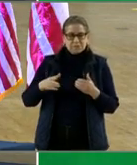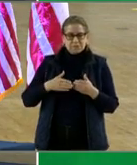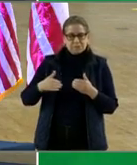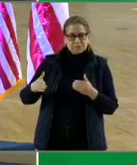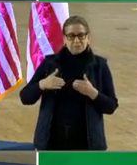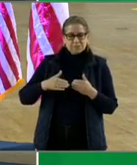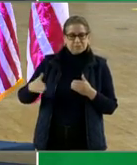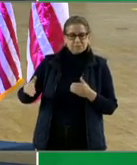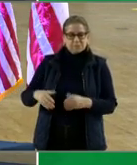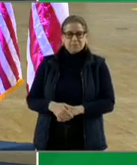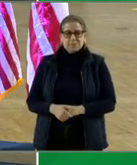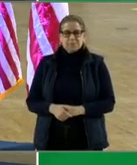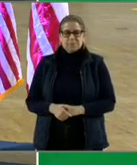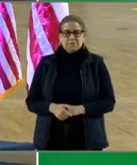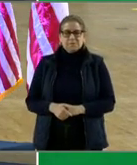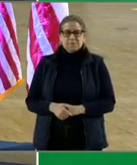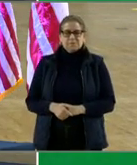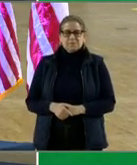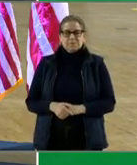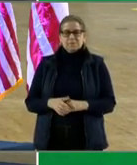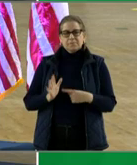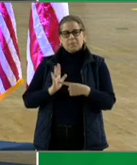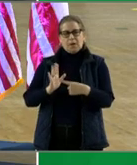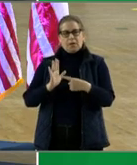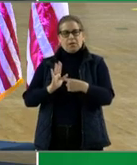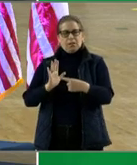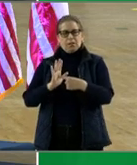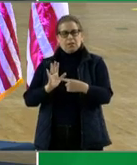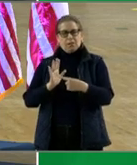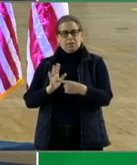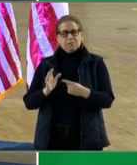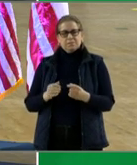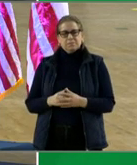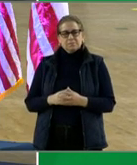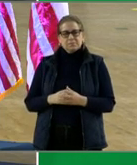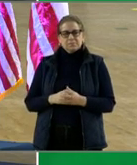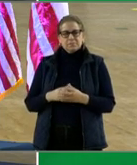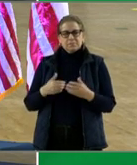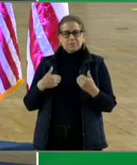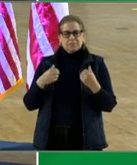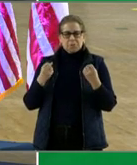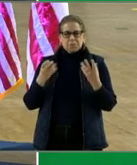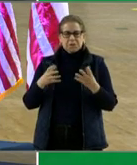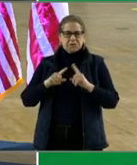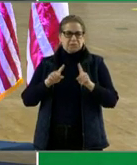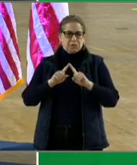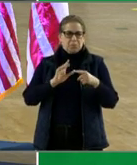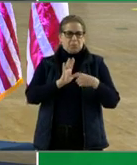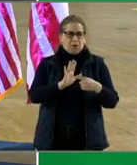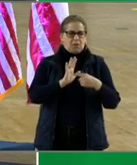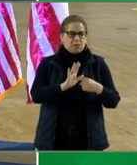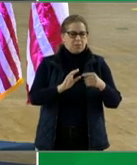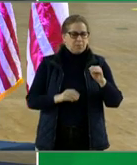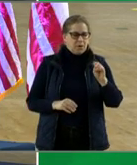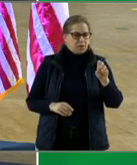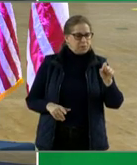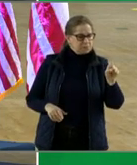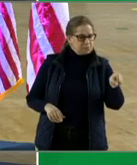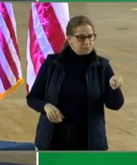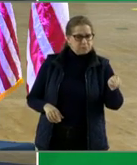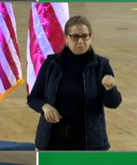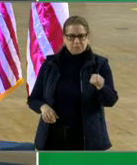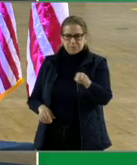on modeling, and there are various models out there, certainly. And I know everybody has